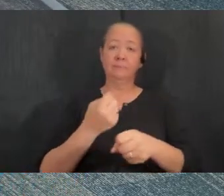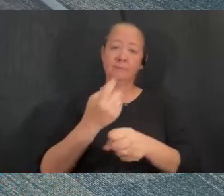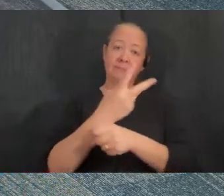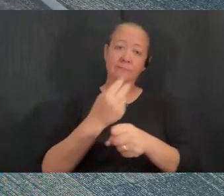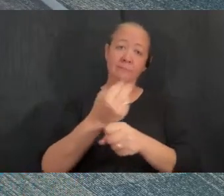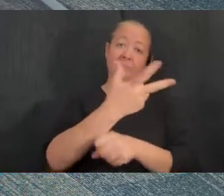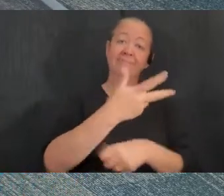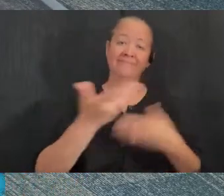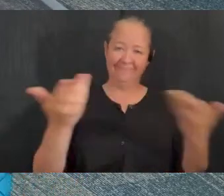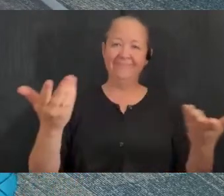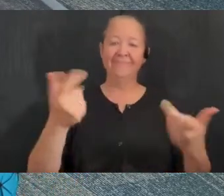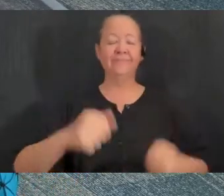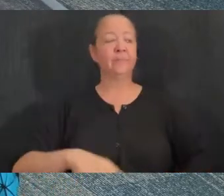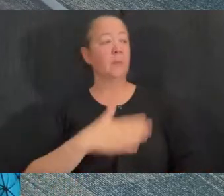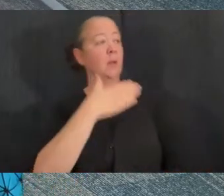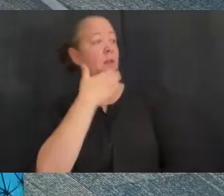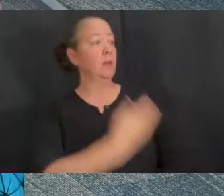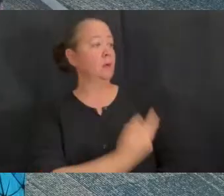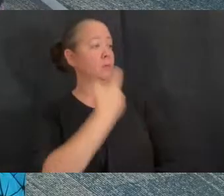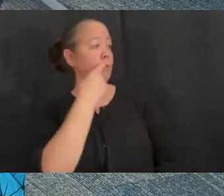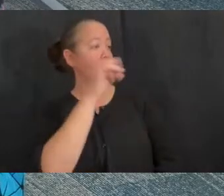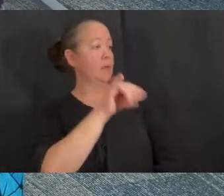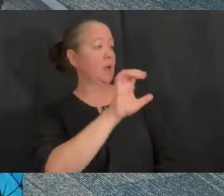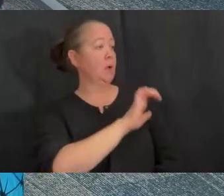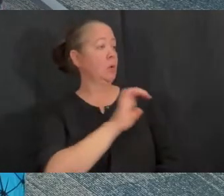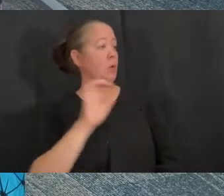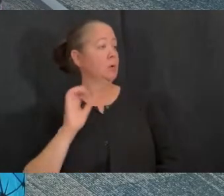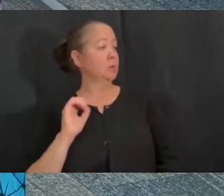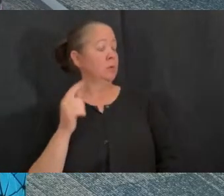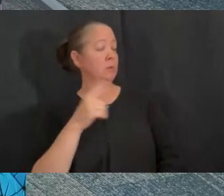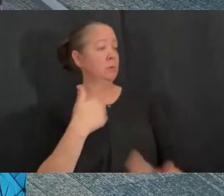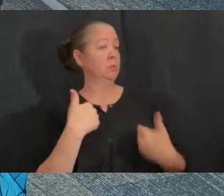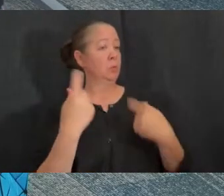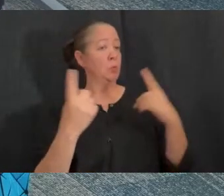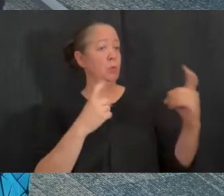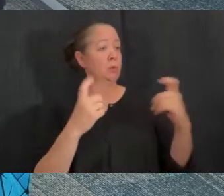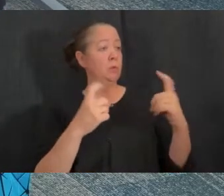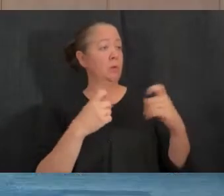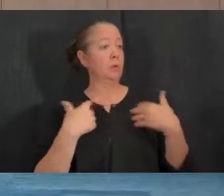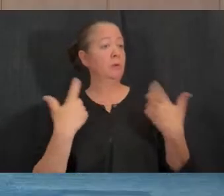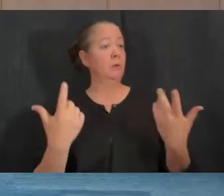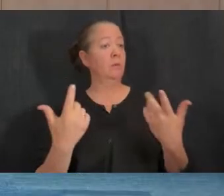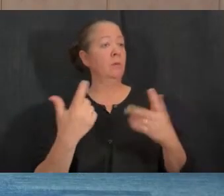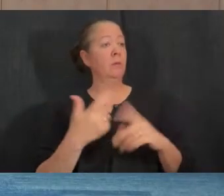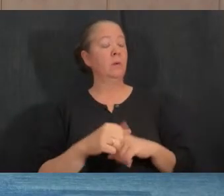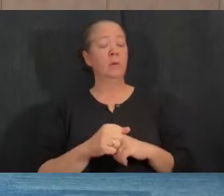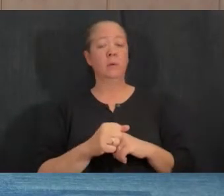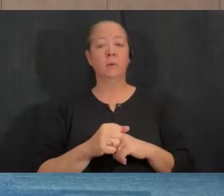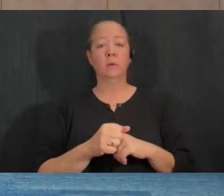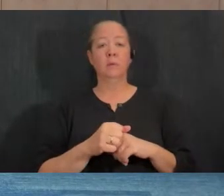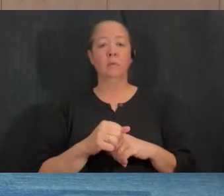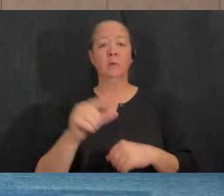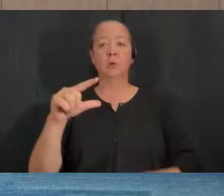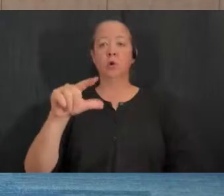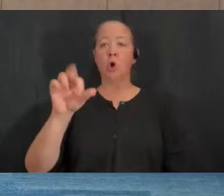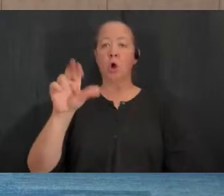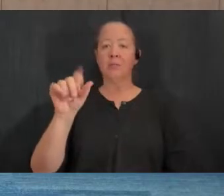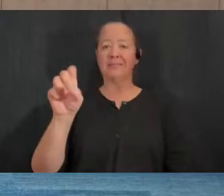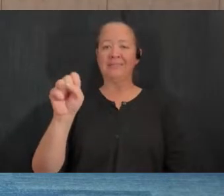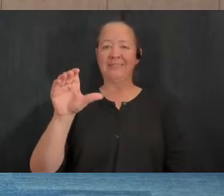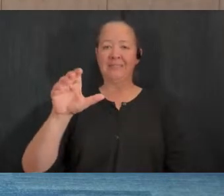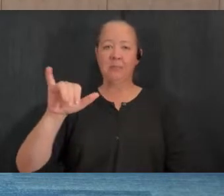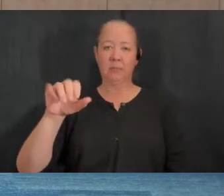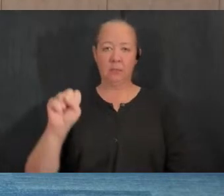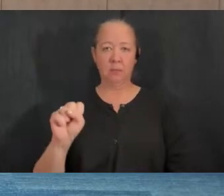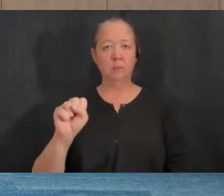Council, any questions working geographically from east to west? Councilmember Garces, let's shout out if you have a